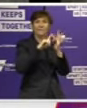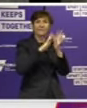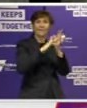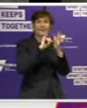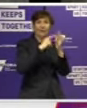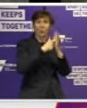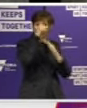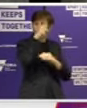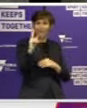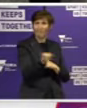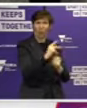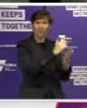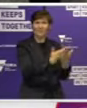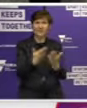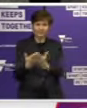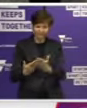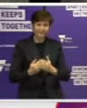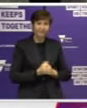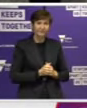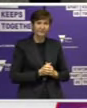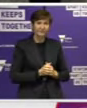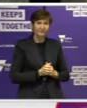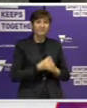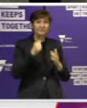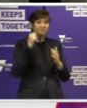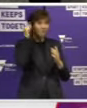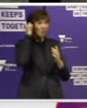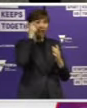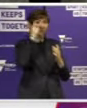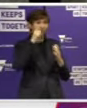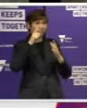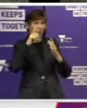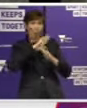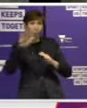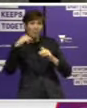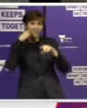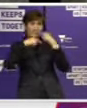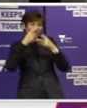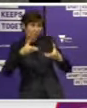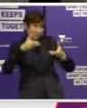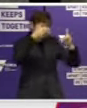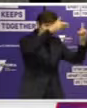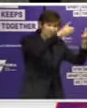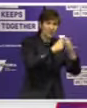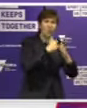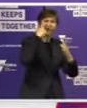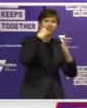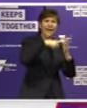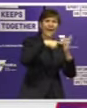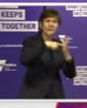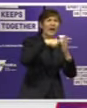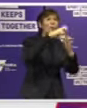we now know from all the material led to the inquiry that there was work done immediately on private security,